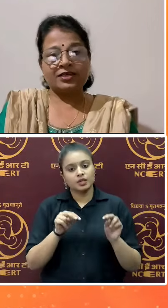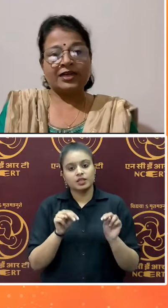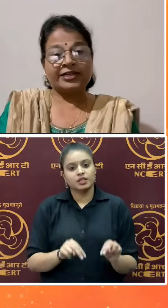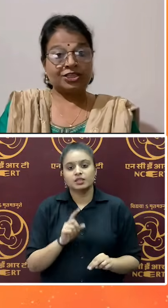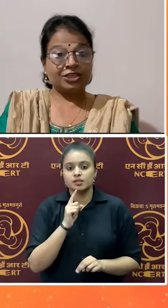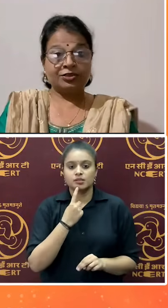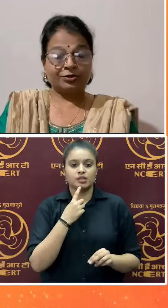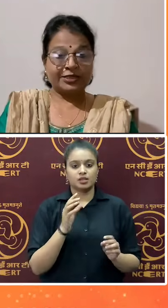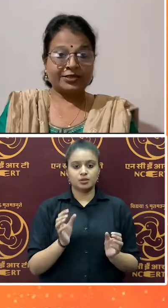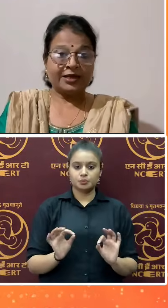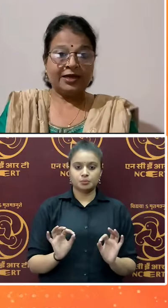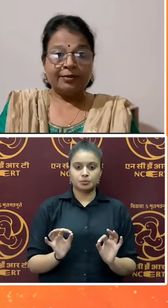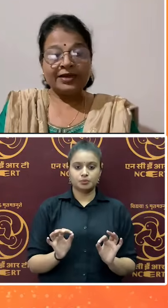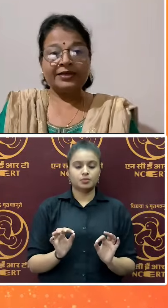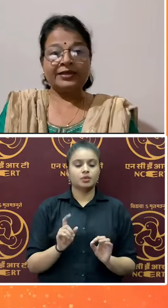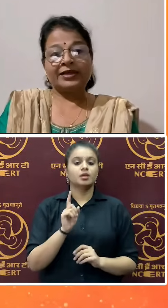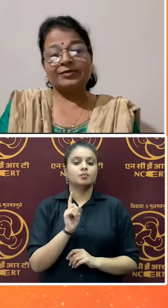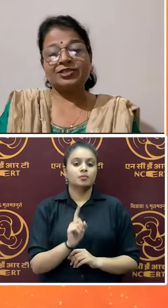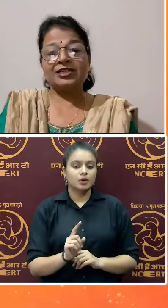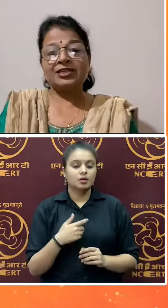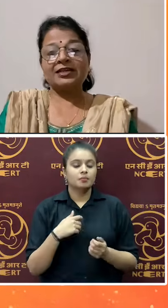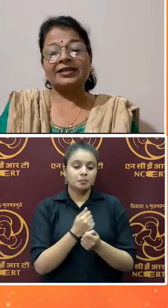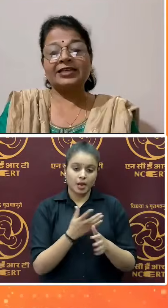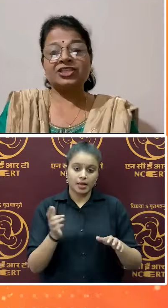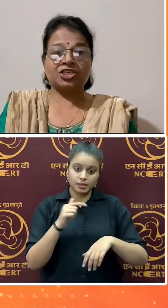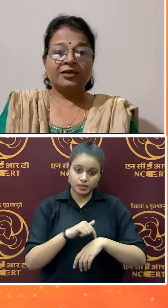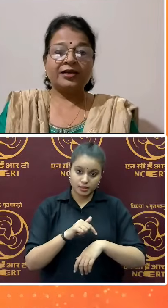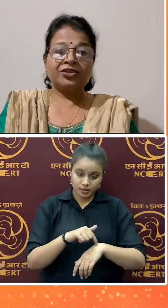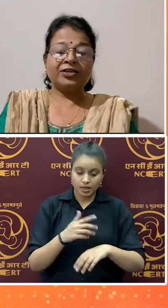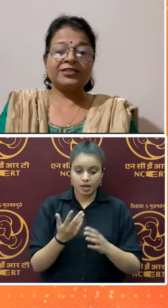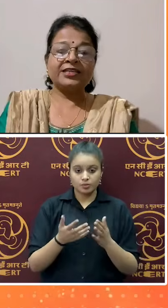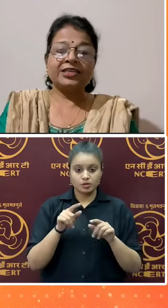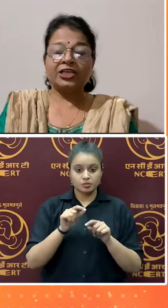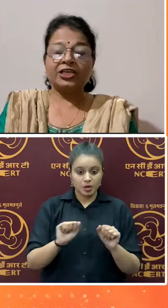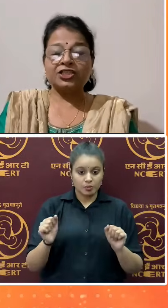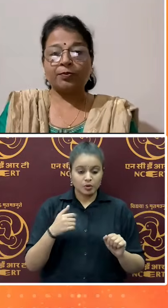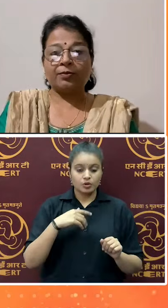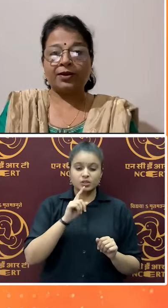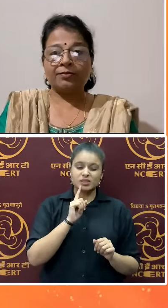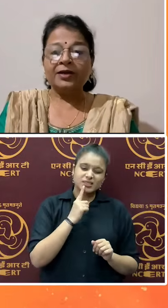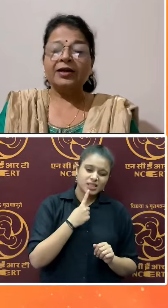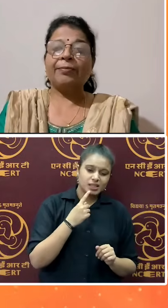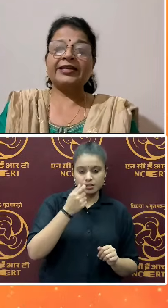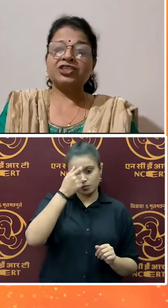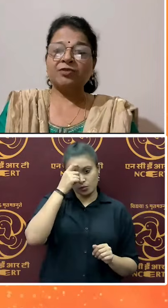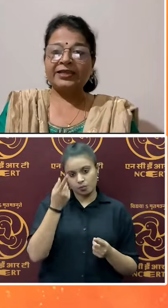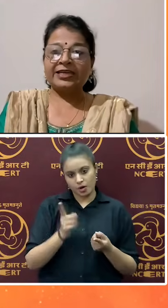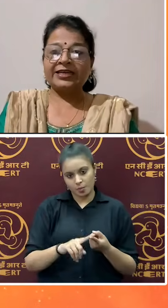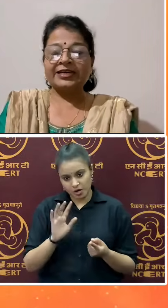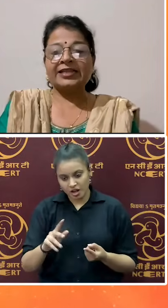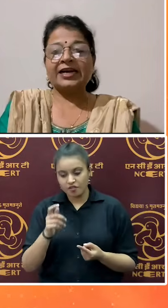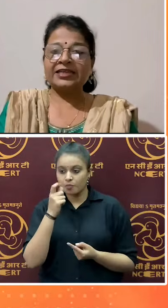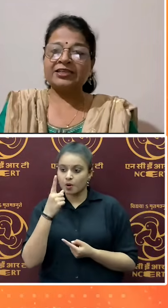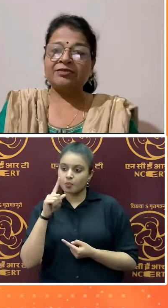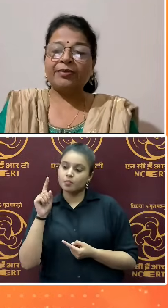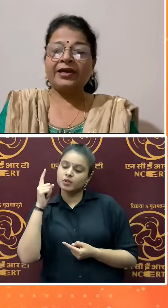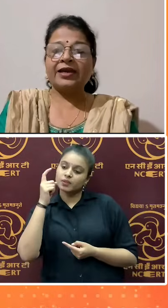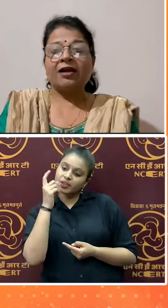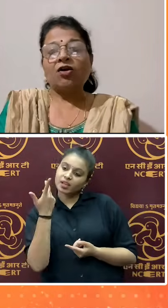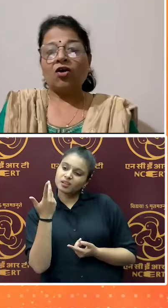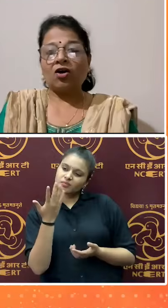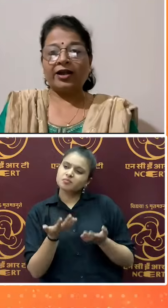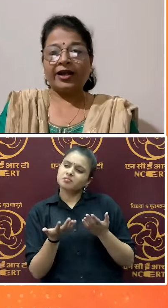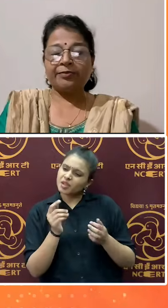serious attention to this. Many a times still it gets into a serious problem. Parents will be thinking that it will